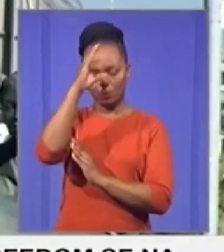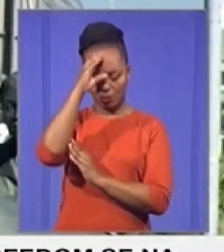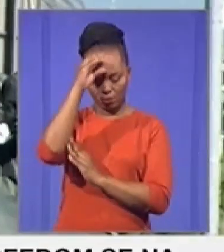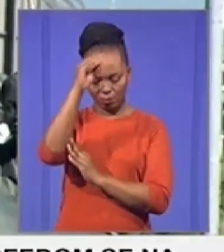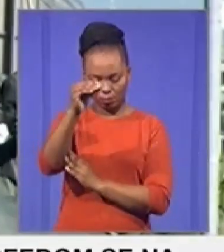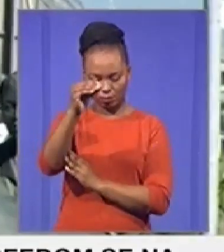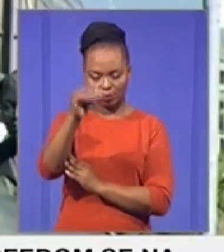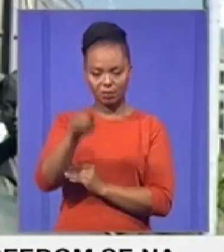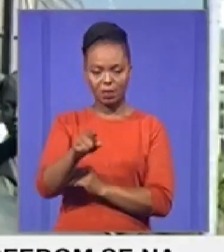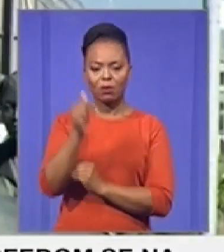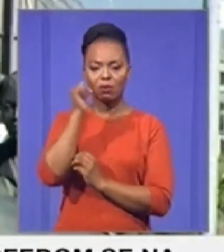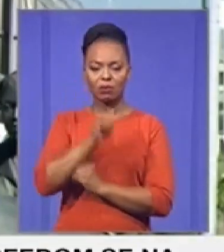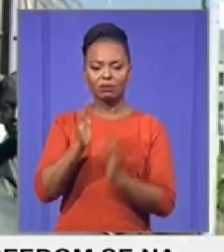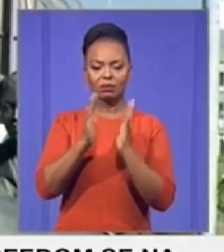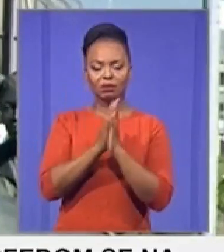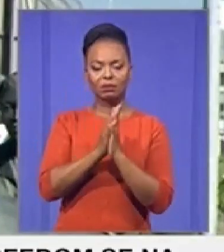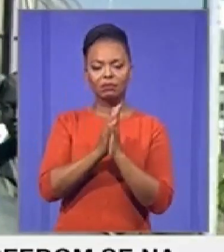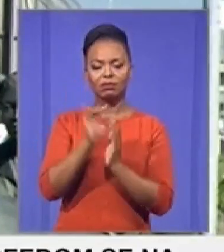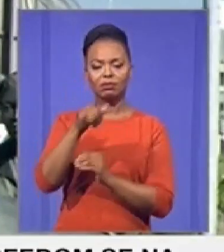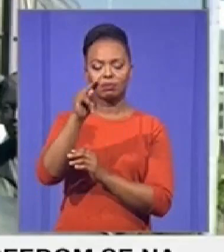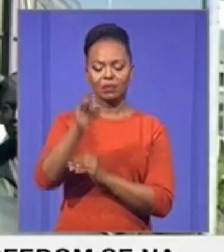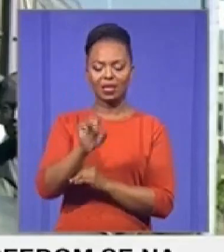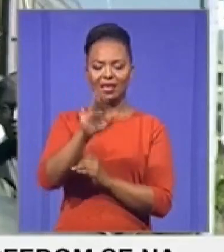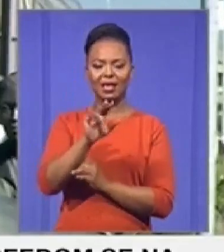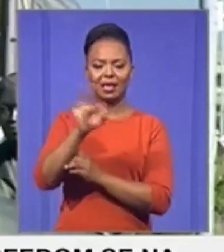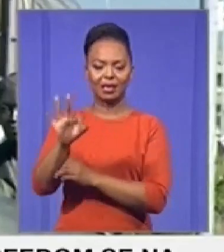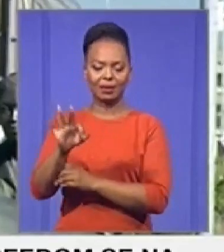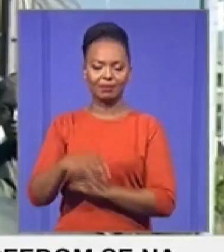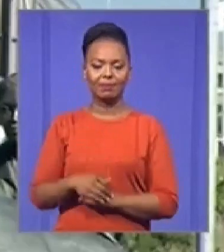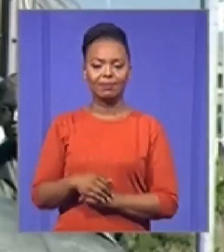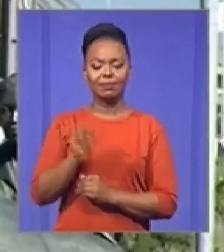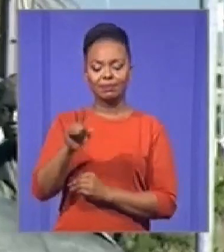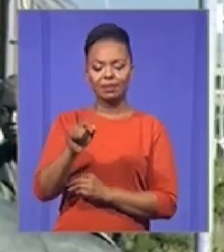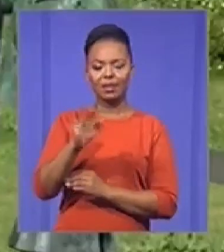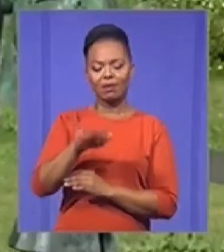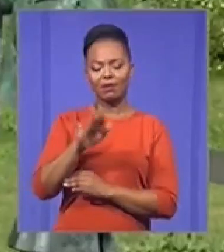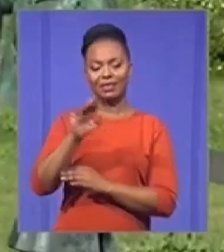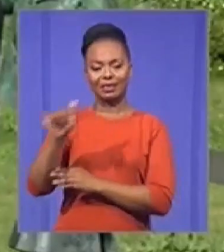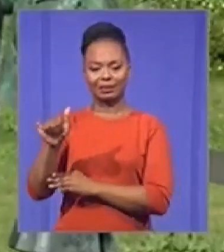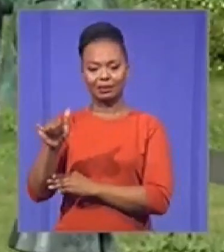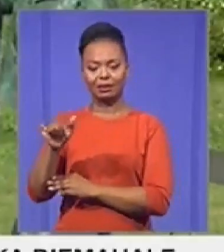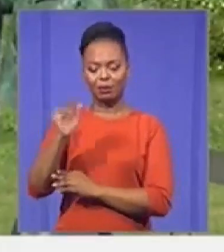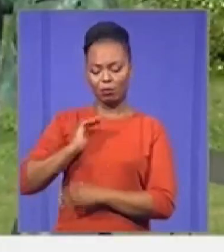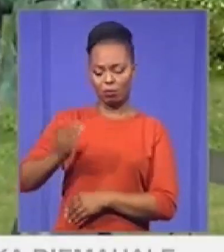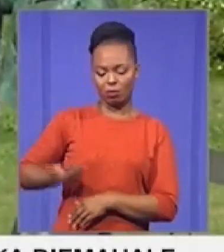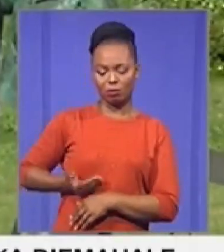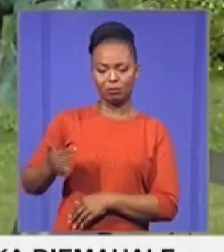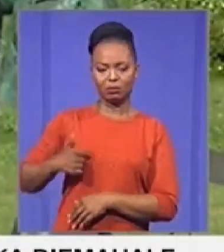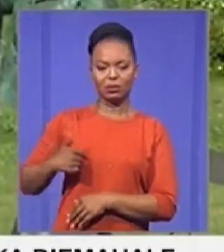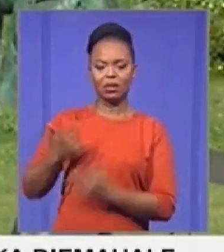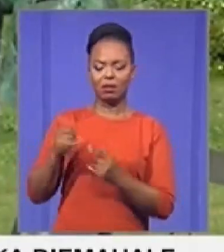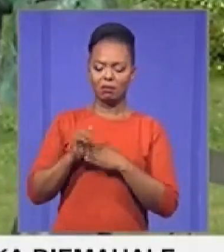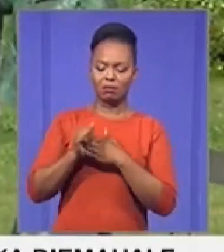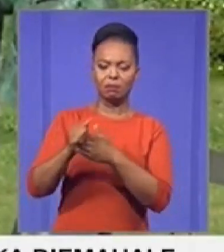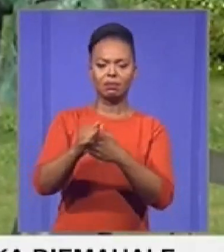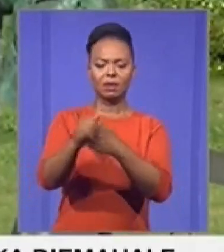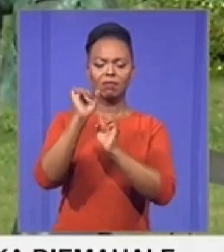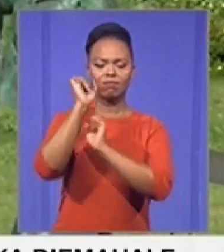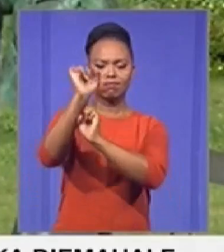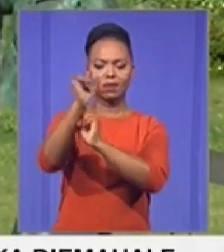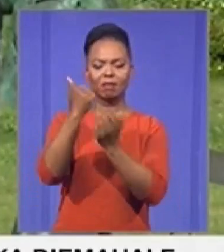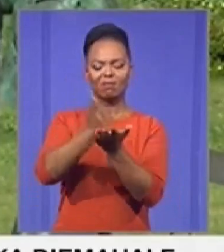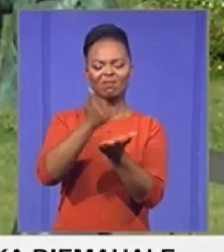10 Mmesa 1993. Diemahale tsa basadi ba 1956 ba neng ba eteletse pele moanto kgahlano le molao